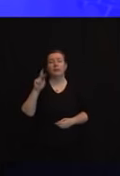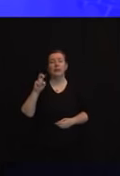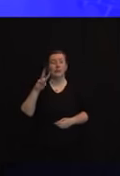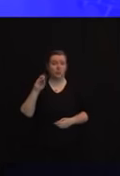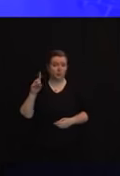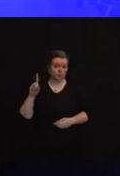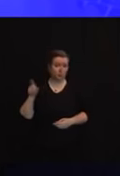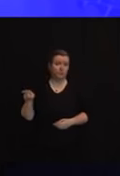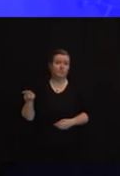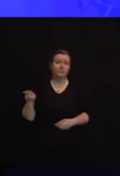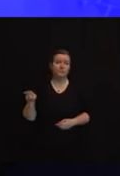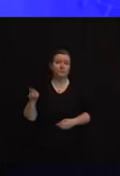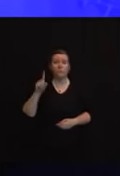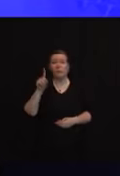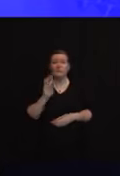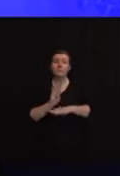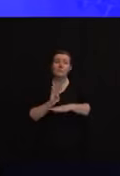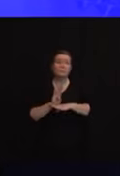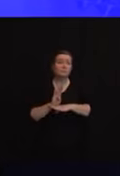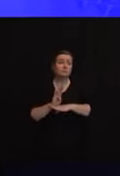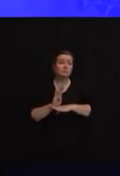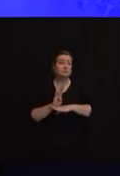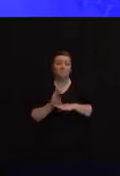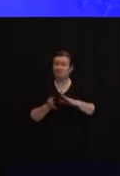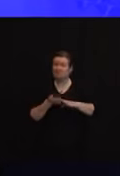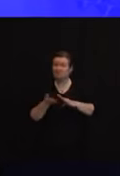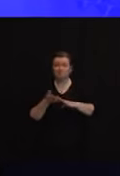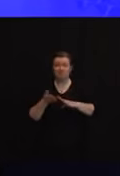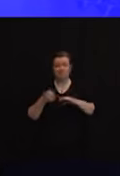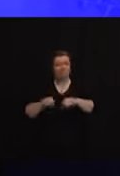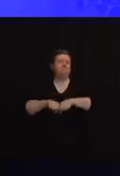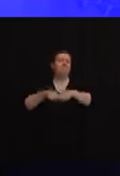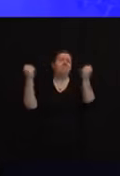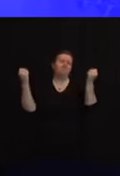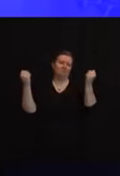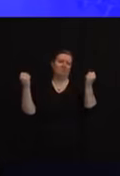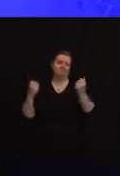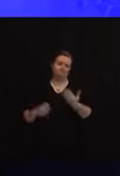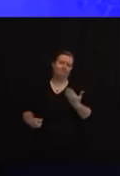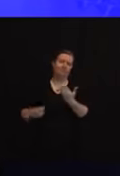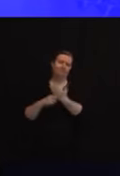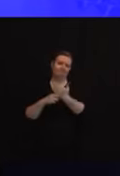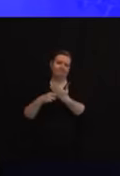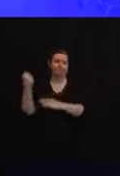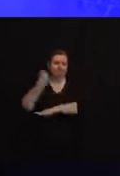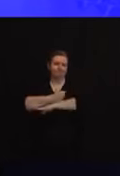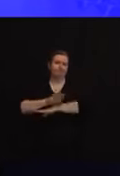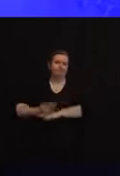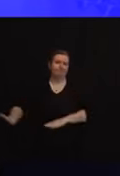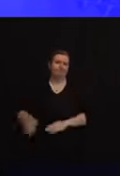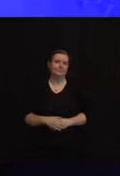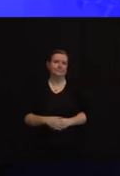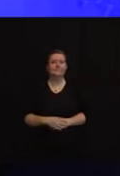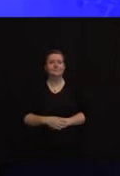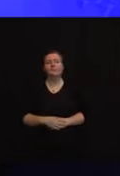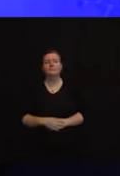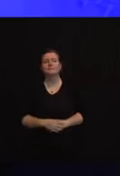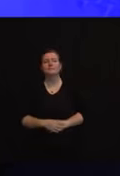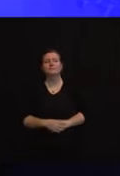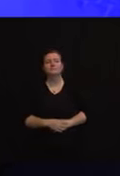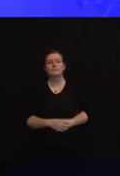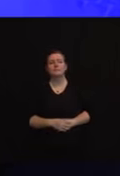non-essential business. And just on 2 points, if I may, Governor. One is we have our ROC personnel